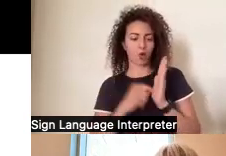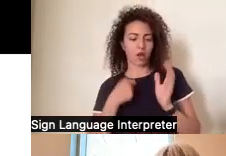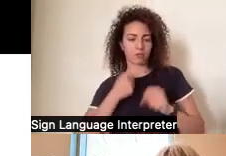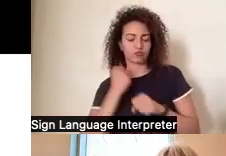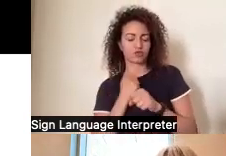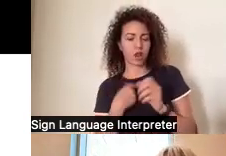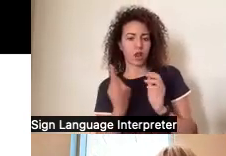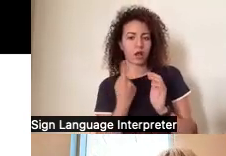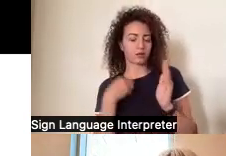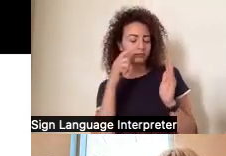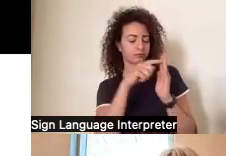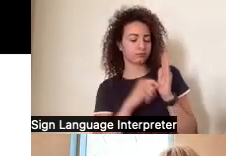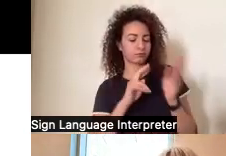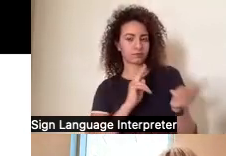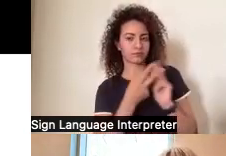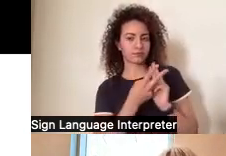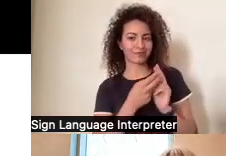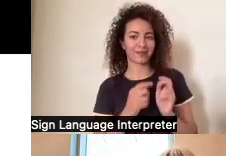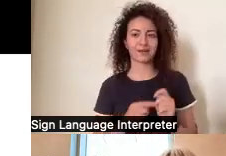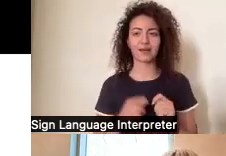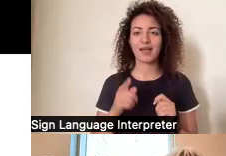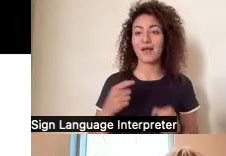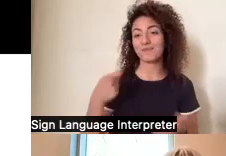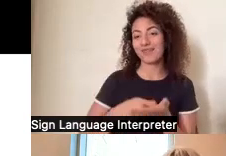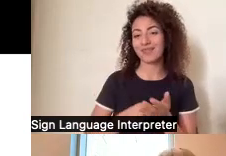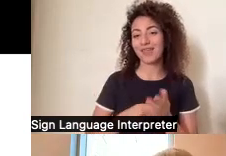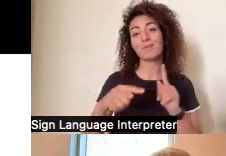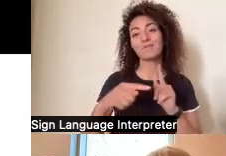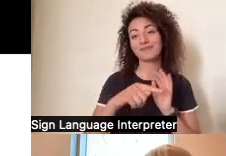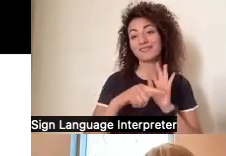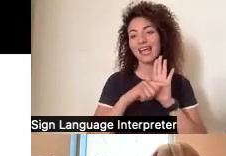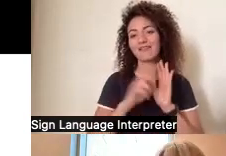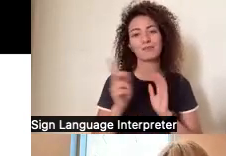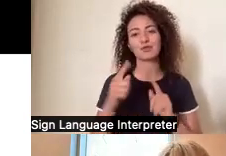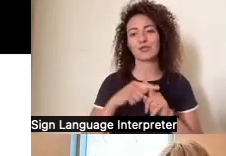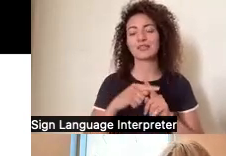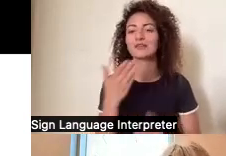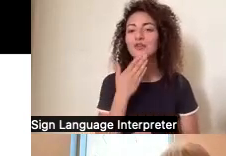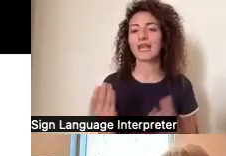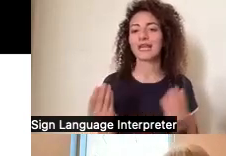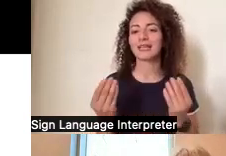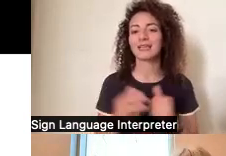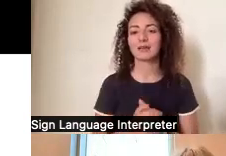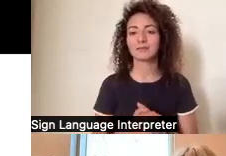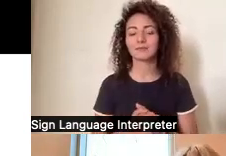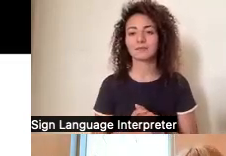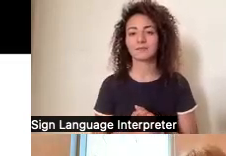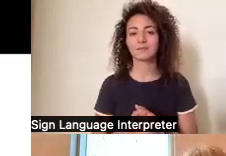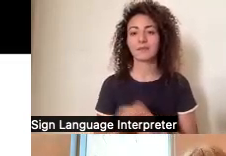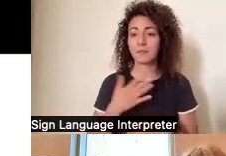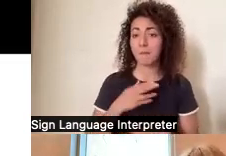just, quite frankly, risking not working sufficiently. Thank you very much, Mar. Would you like me to say anything